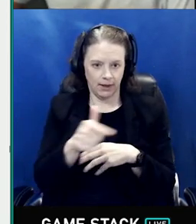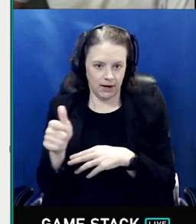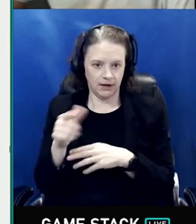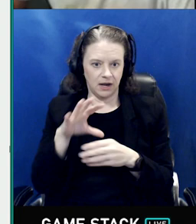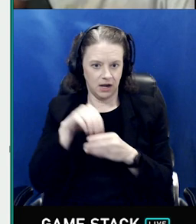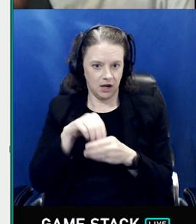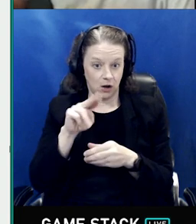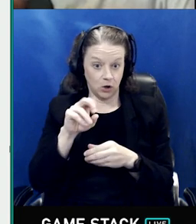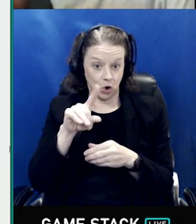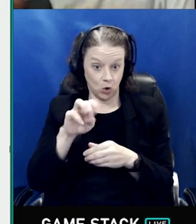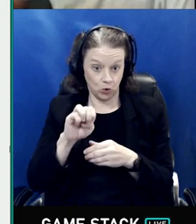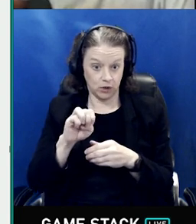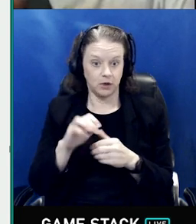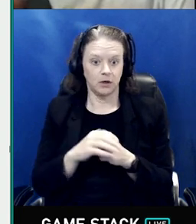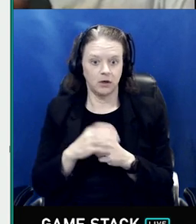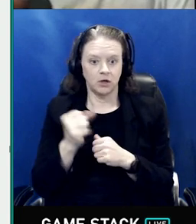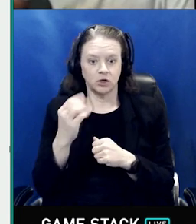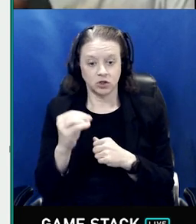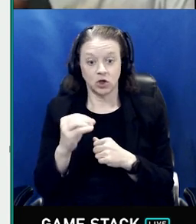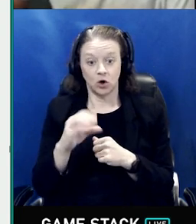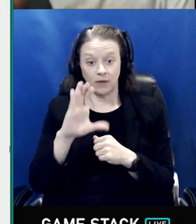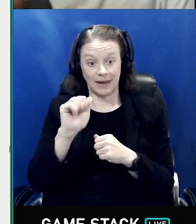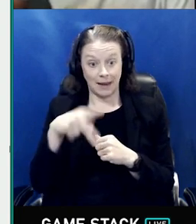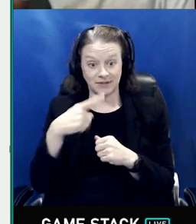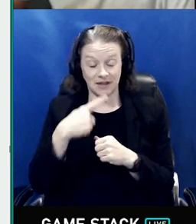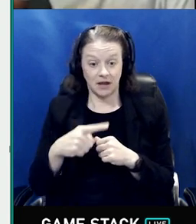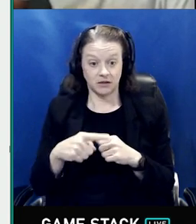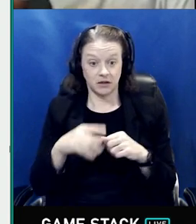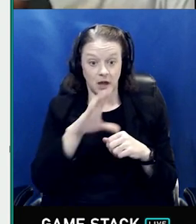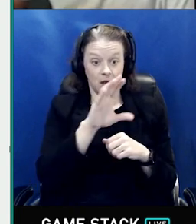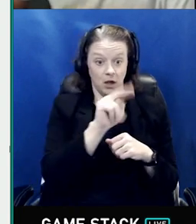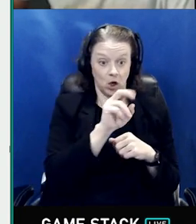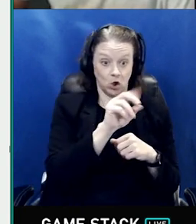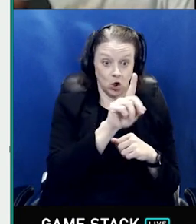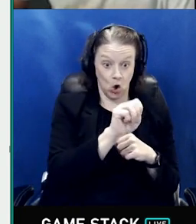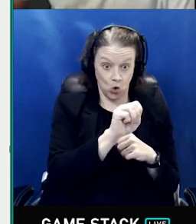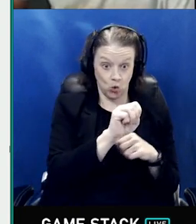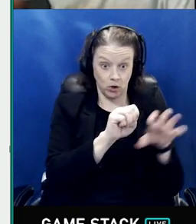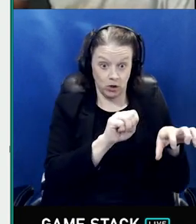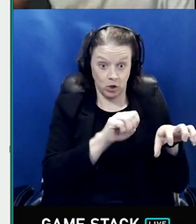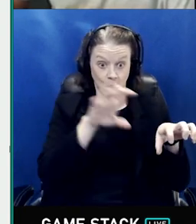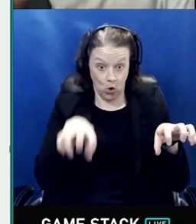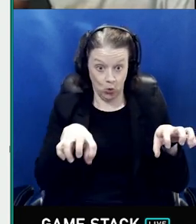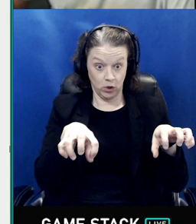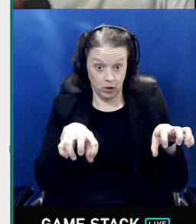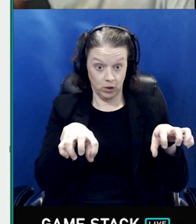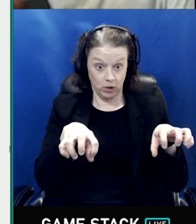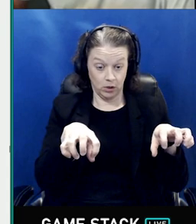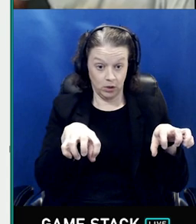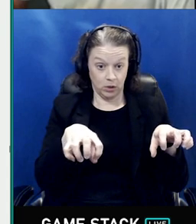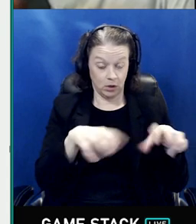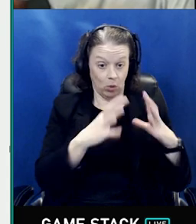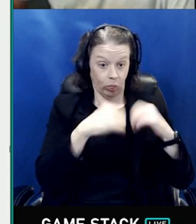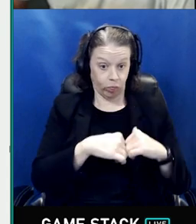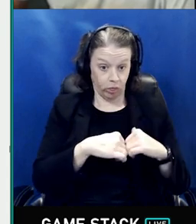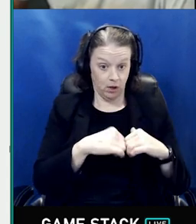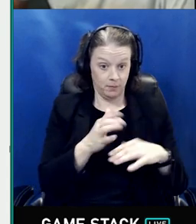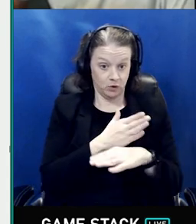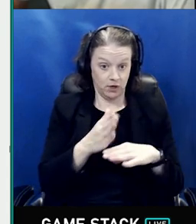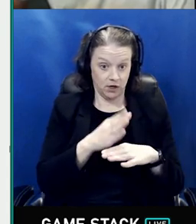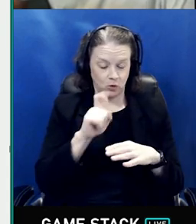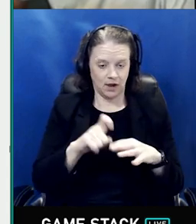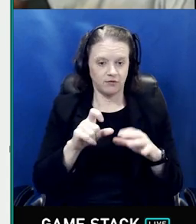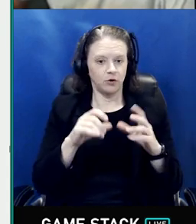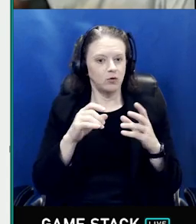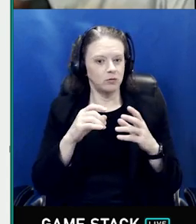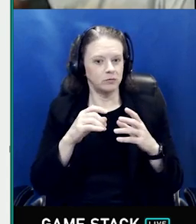says that if the network goes down between nodes in the system, you must choose between consistent data and an error, or non-error response,